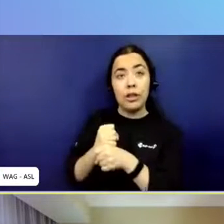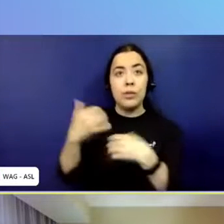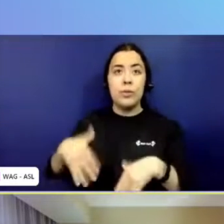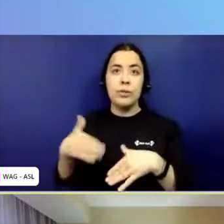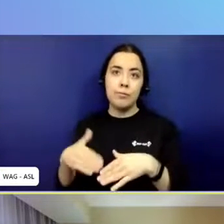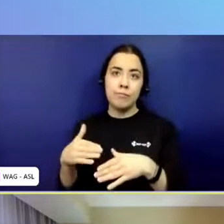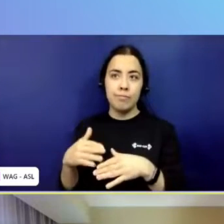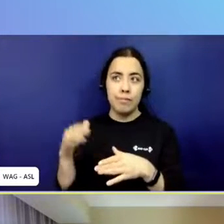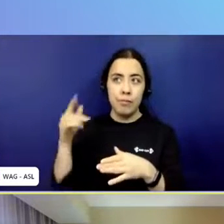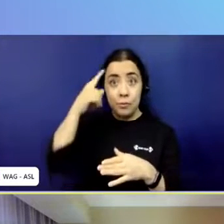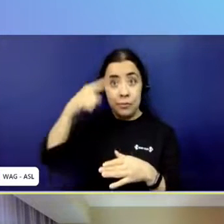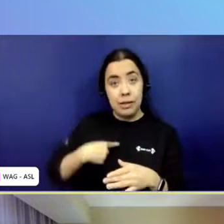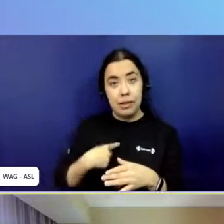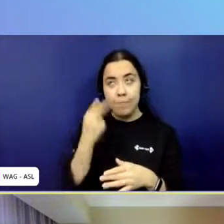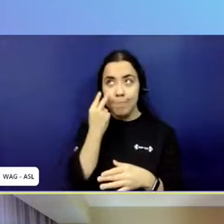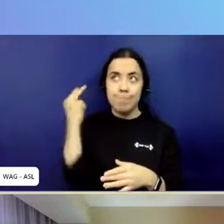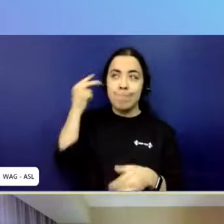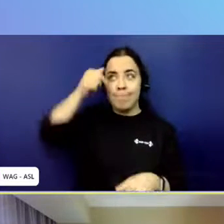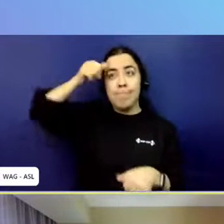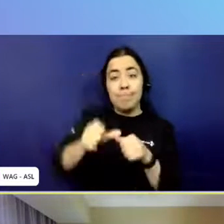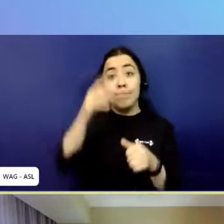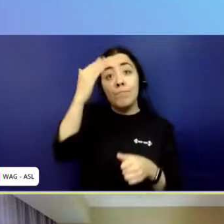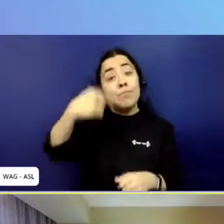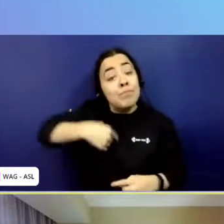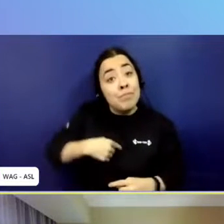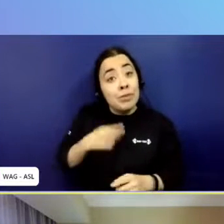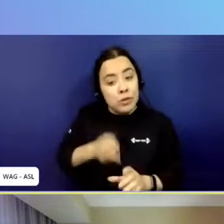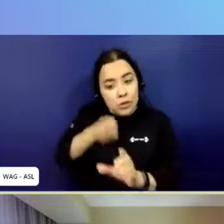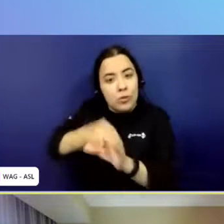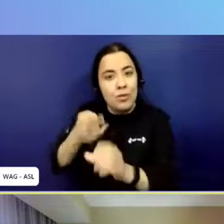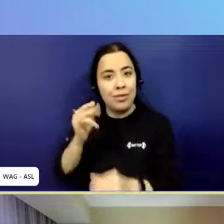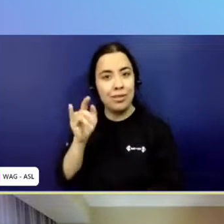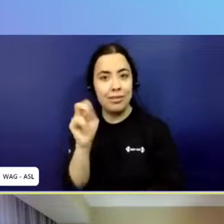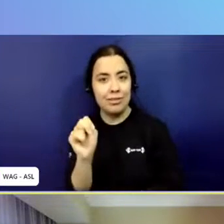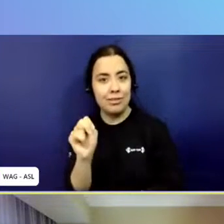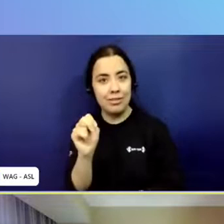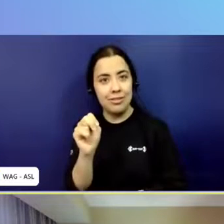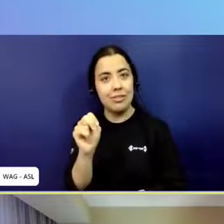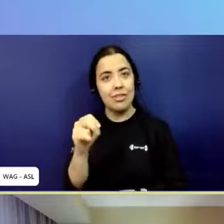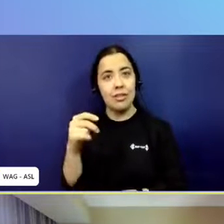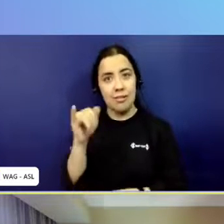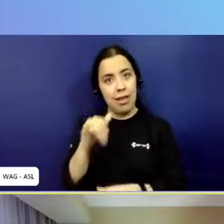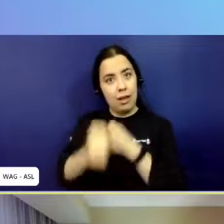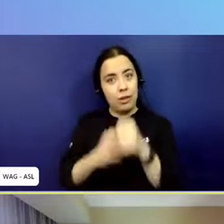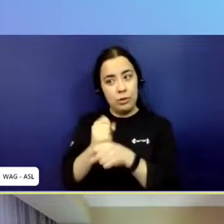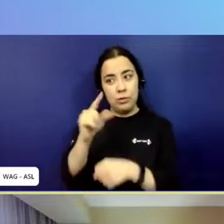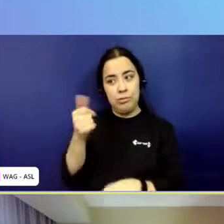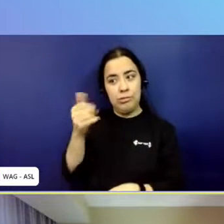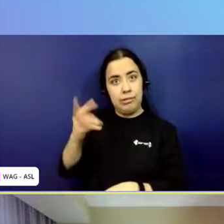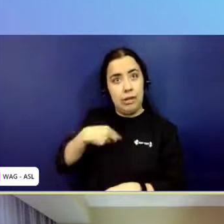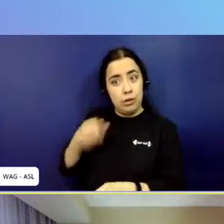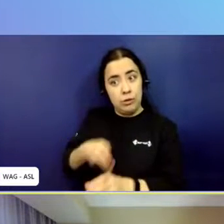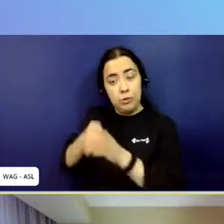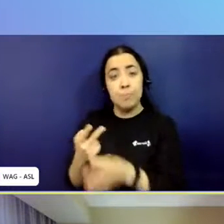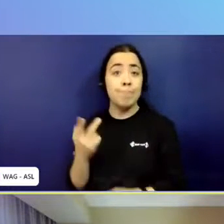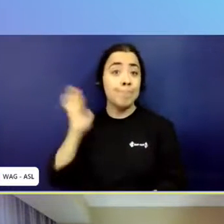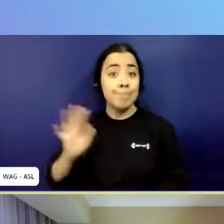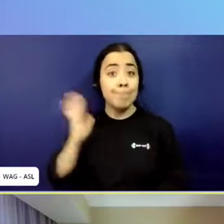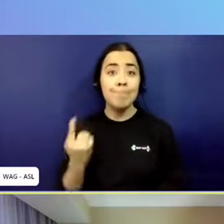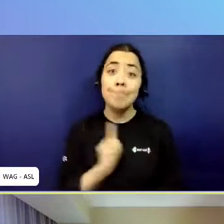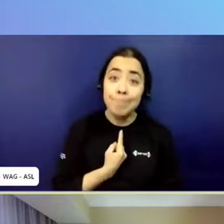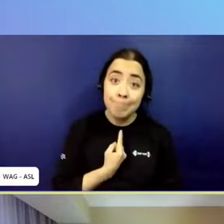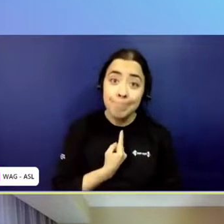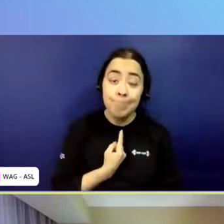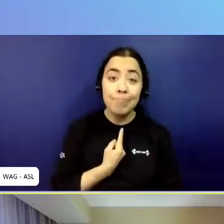I joined Hilton. And when I joined at that point, it was just me. We took